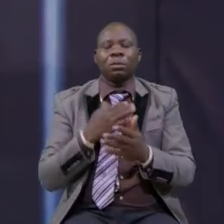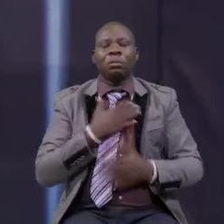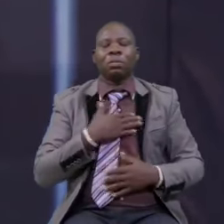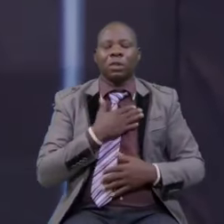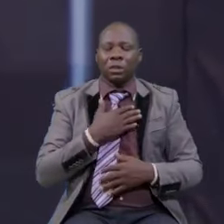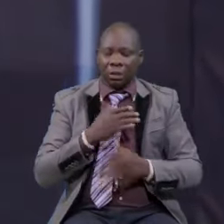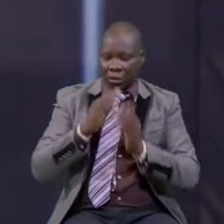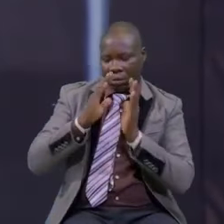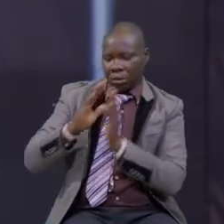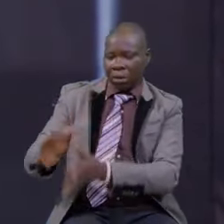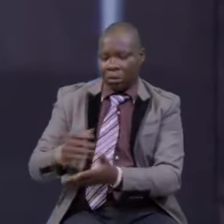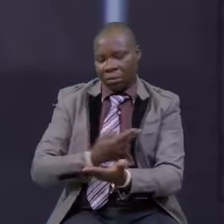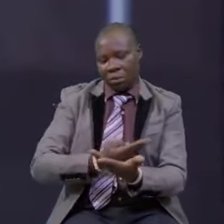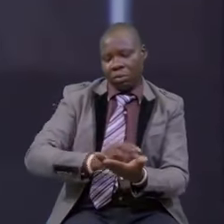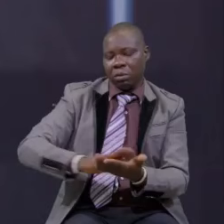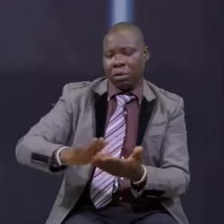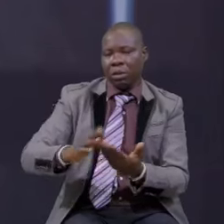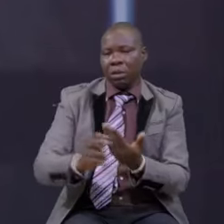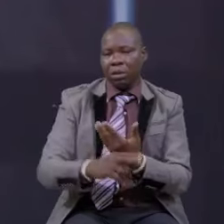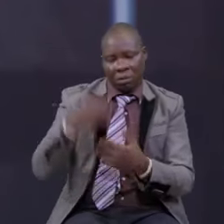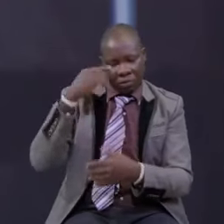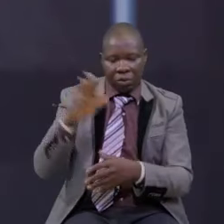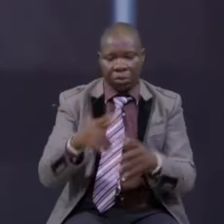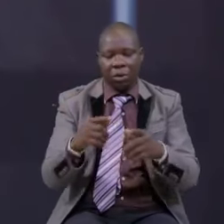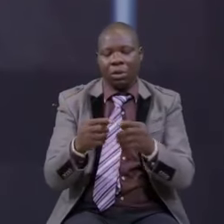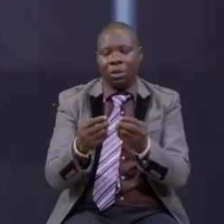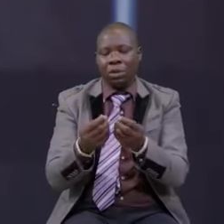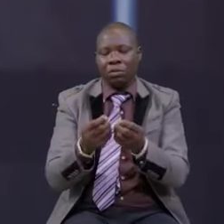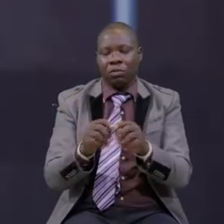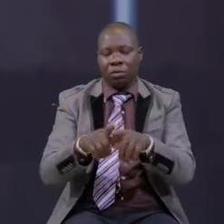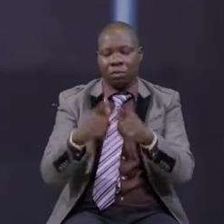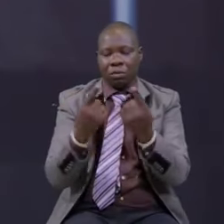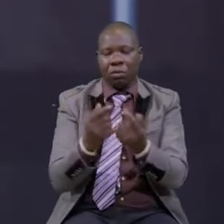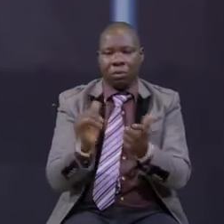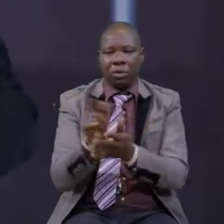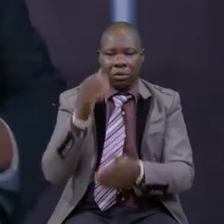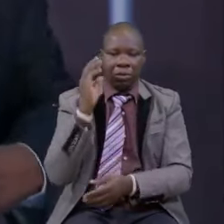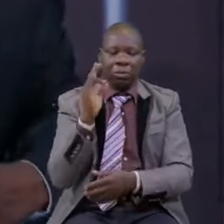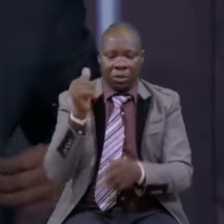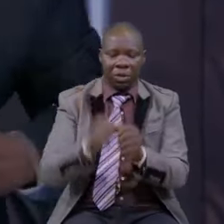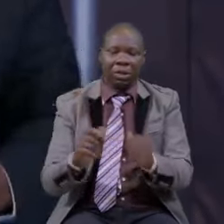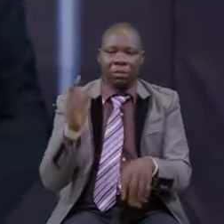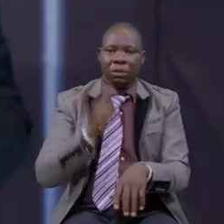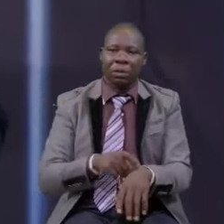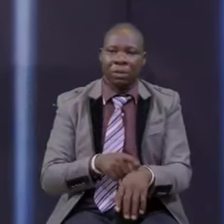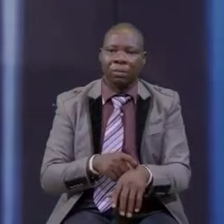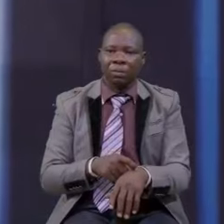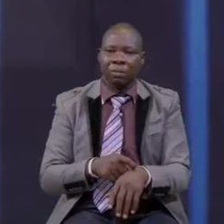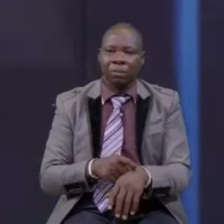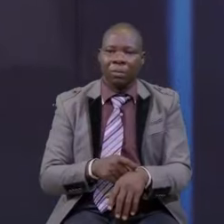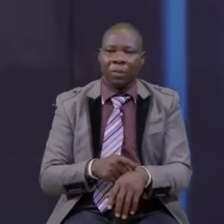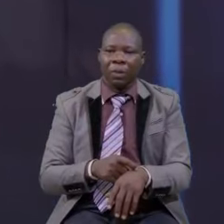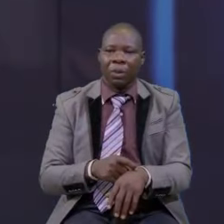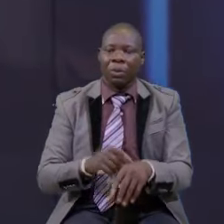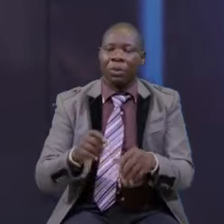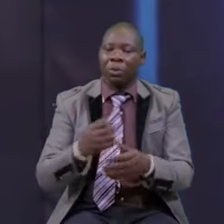little group where you minister every time. Holiness is for those who want to see God. Who